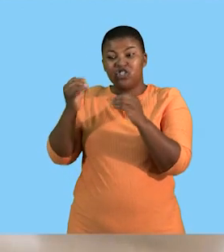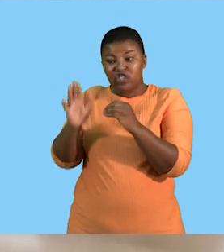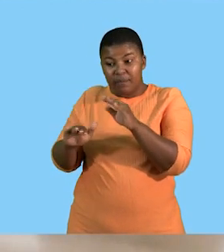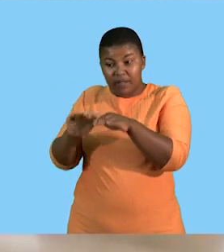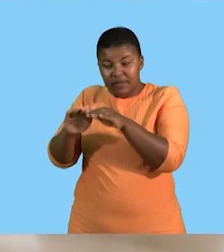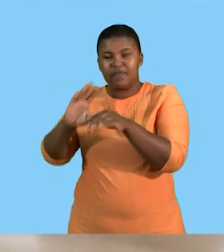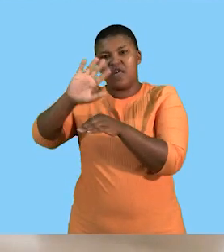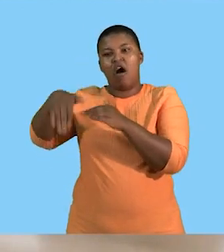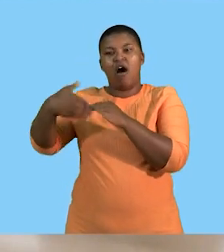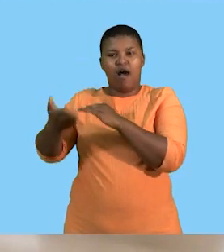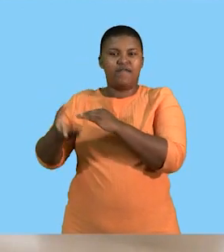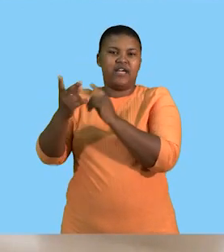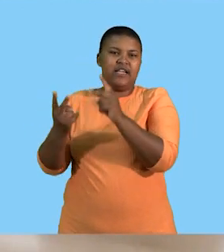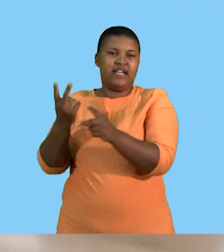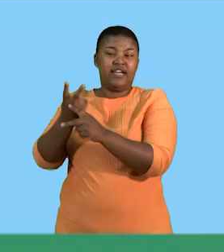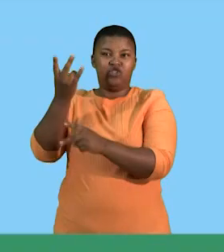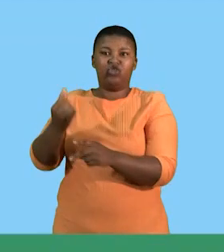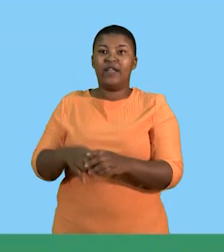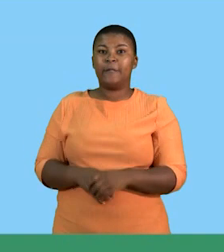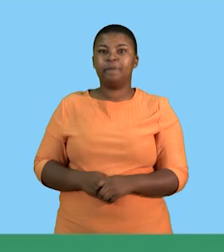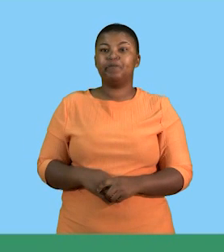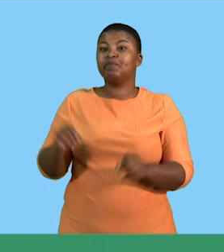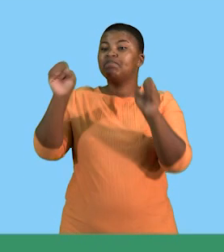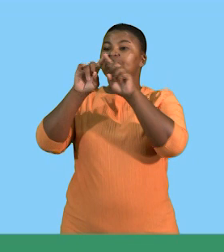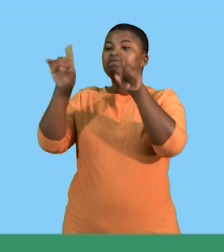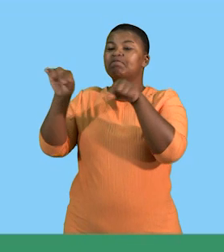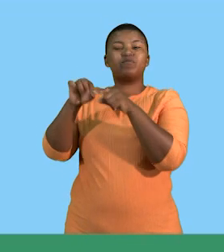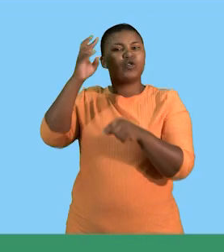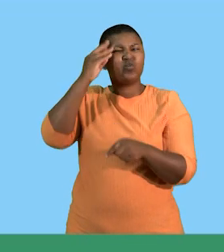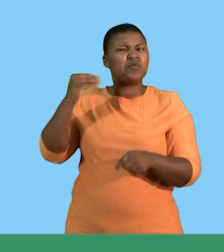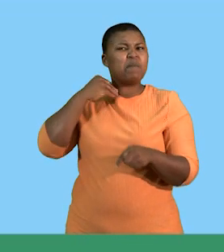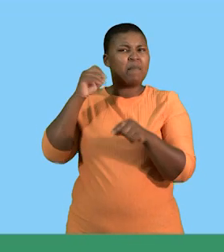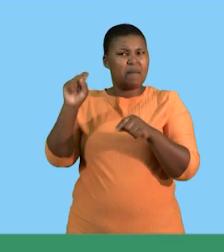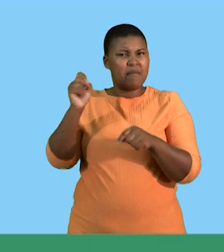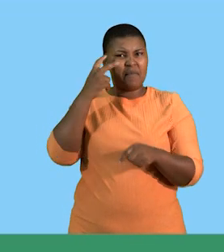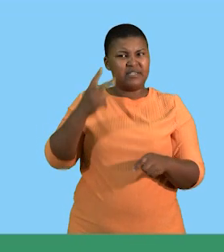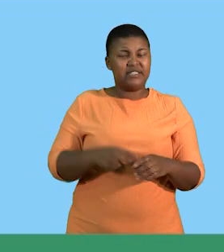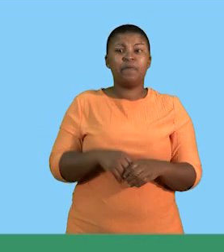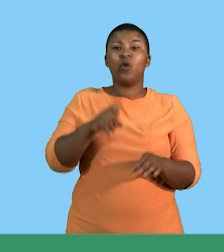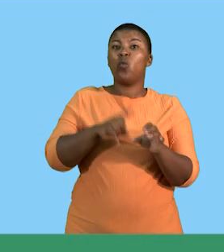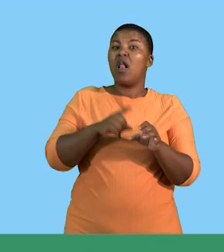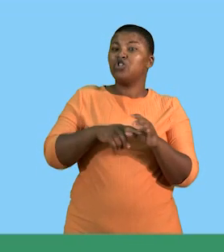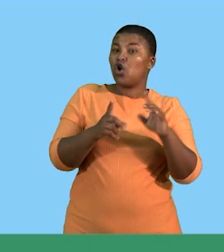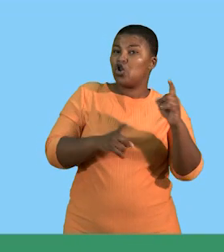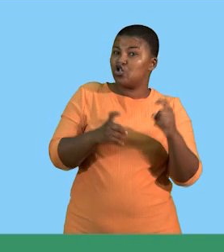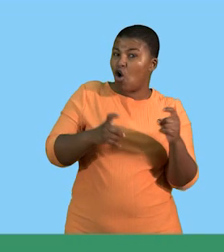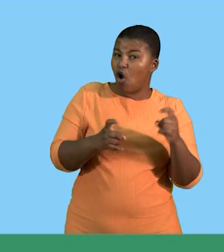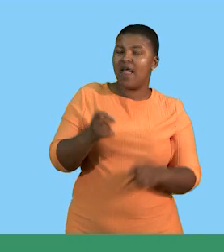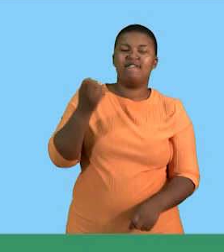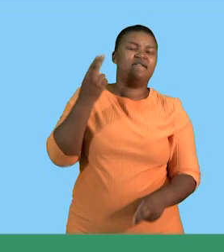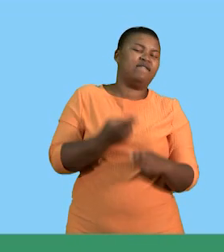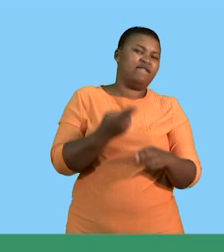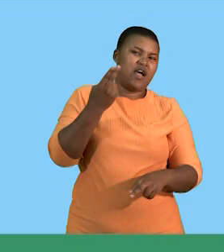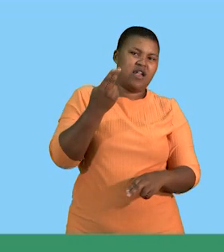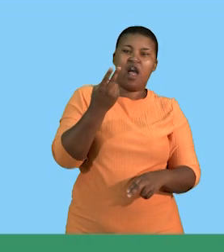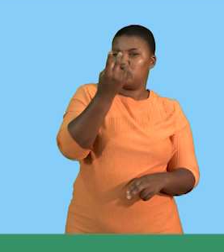the production process. So if we look at this little remember block at the right, quality control is only a